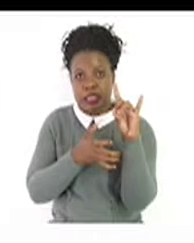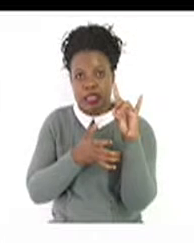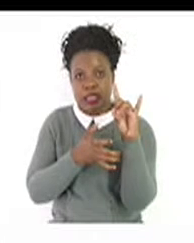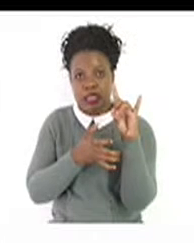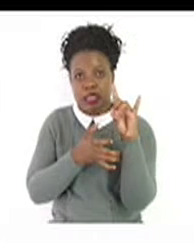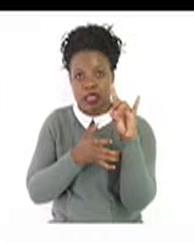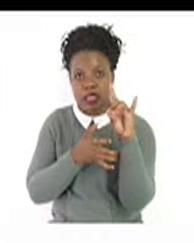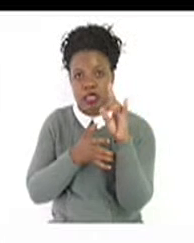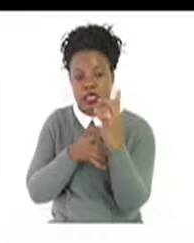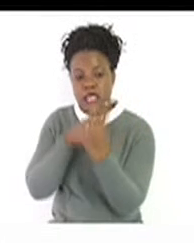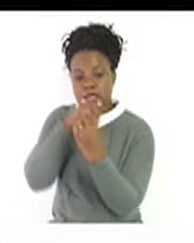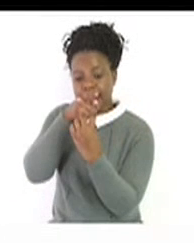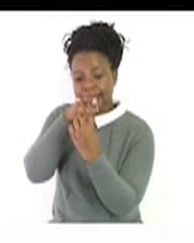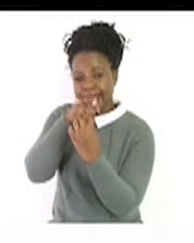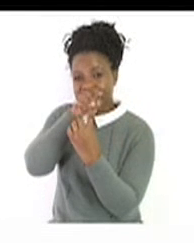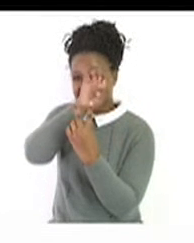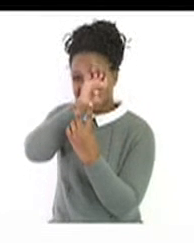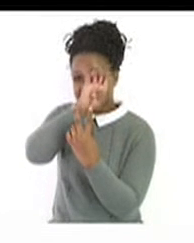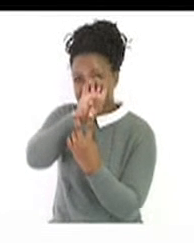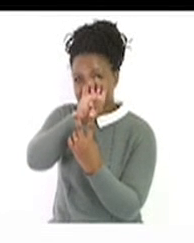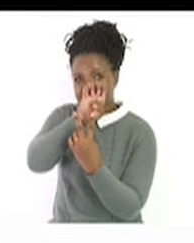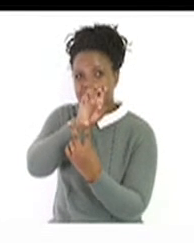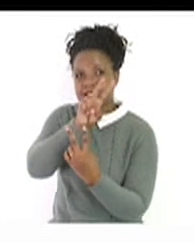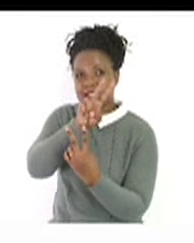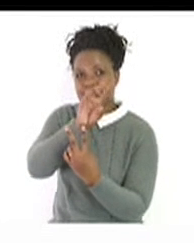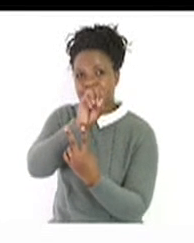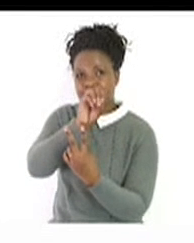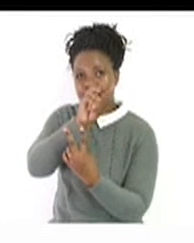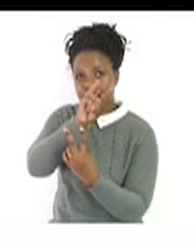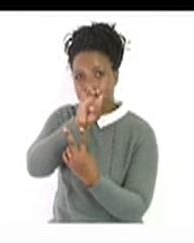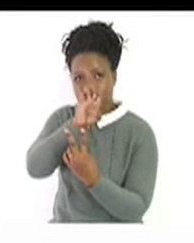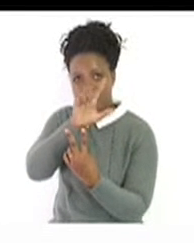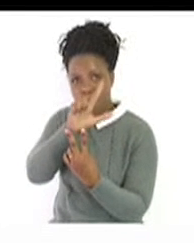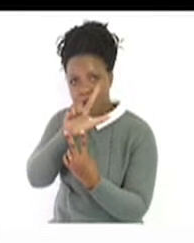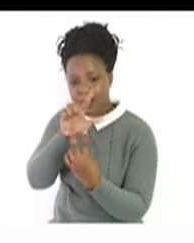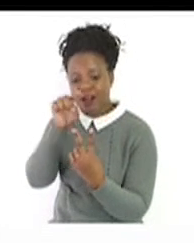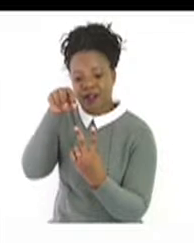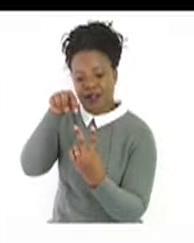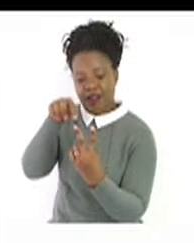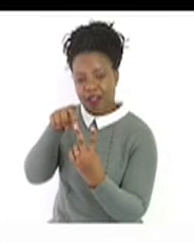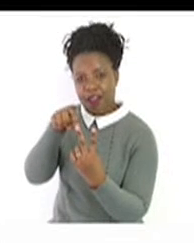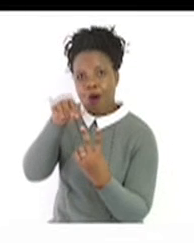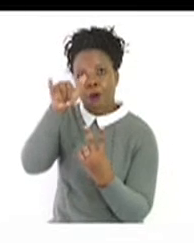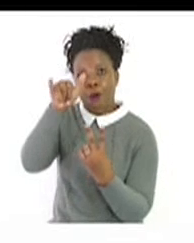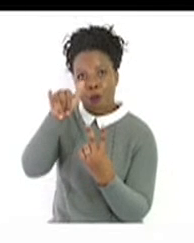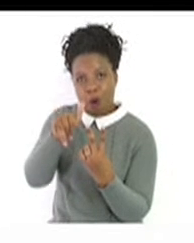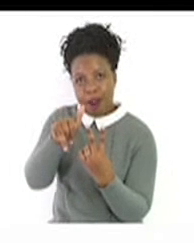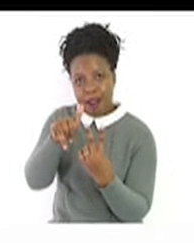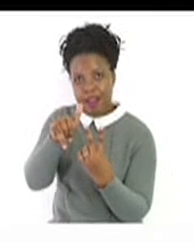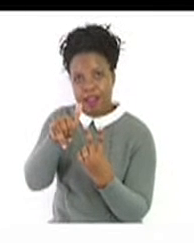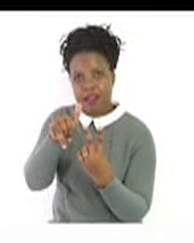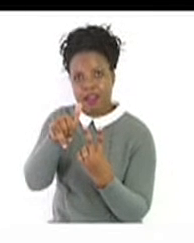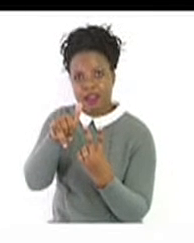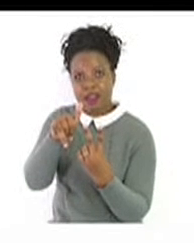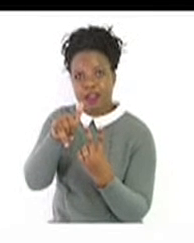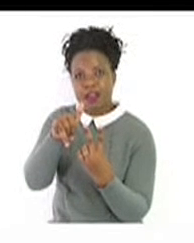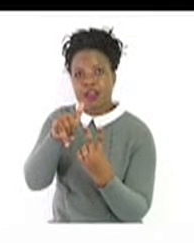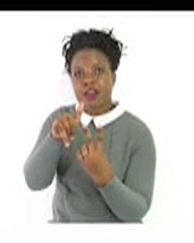And I will take monkey as my example. Let's do it together, monkey. When there are